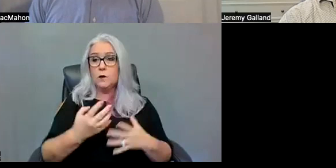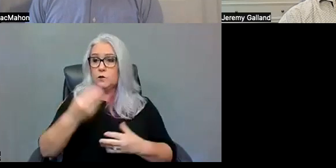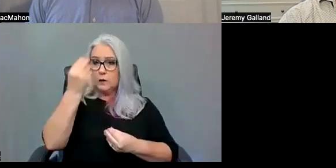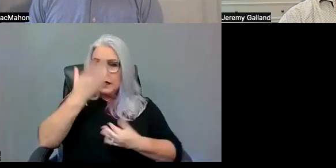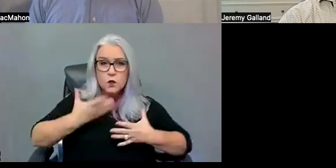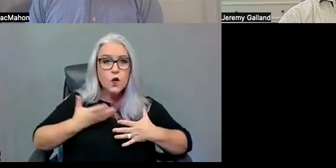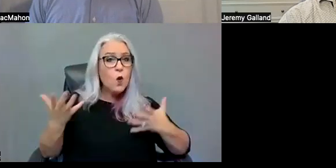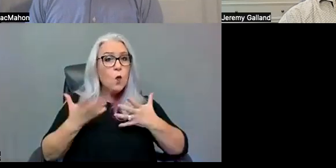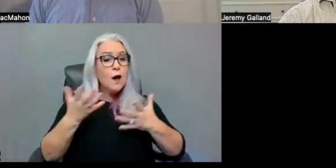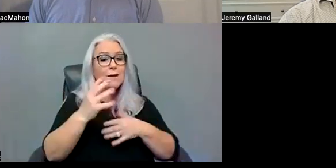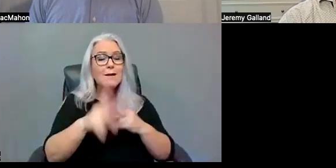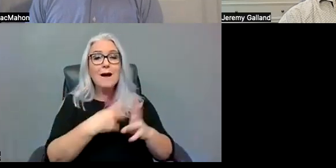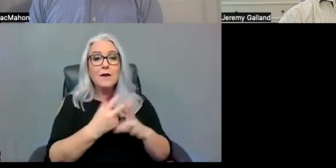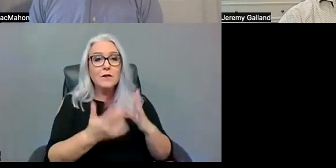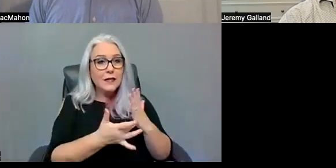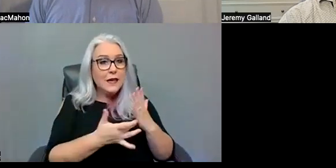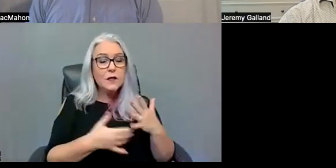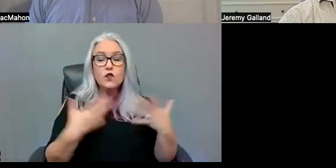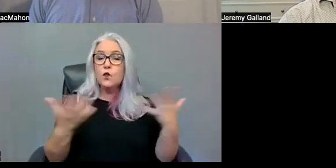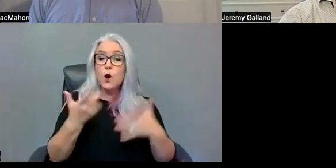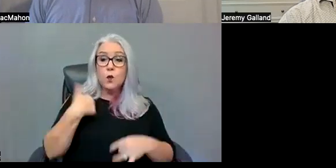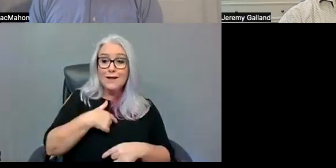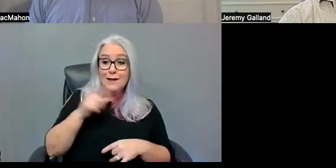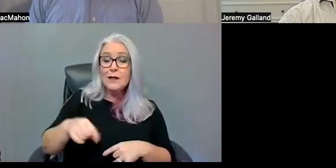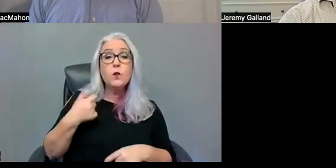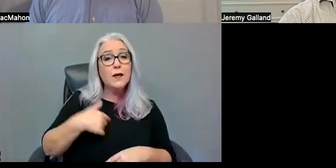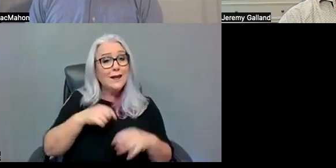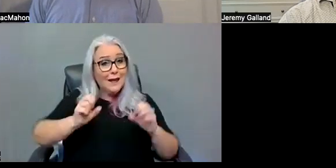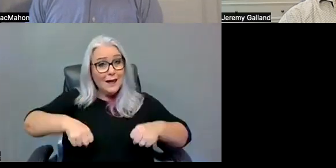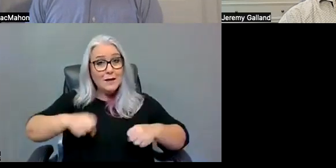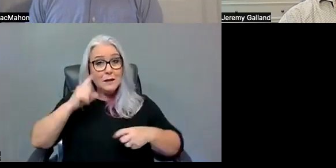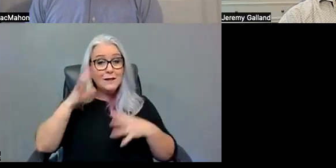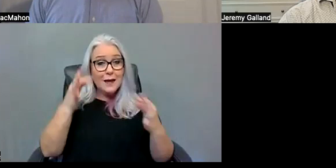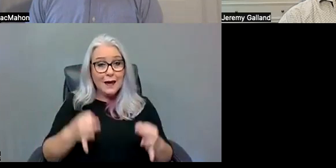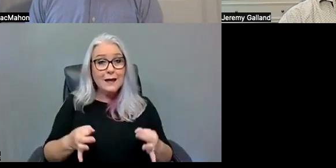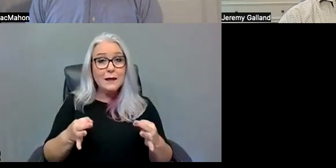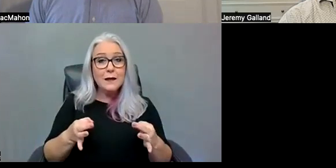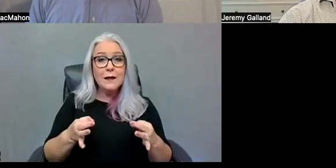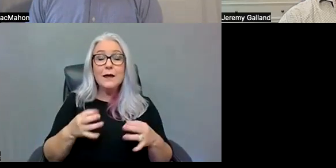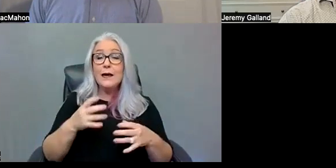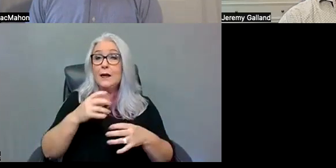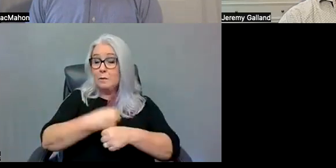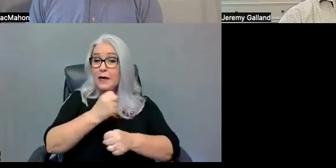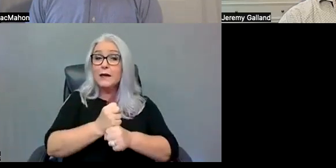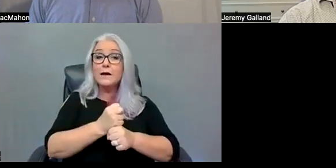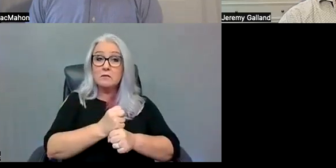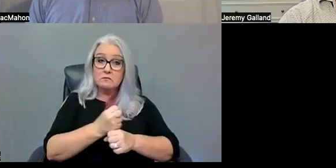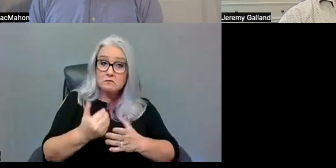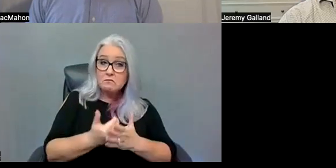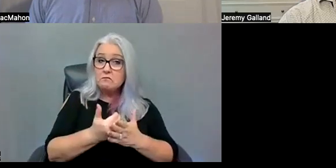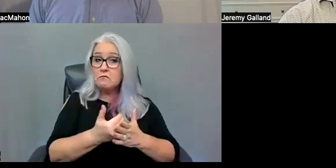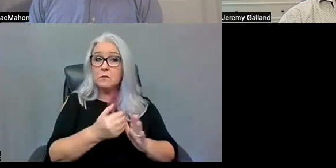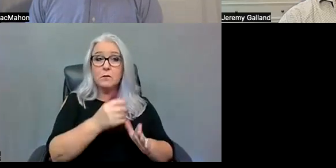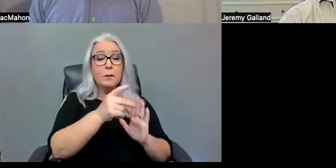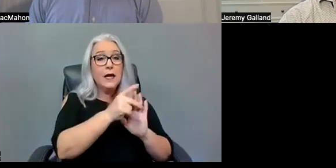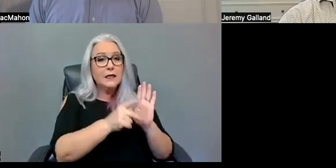are. We can ask questions, we can decide, and as Theresa referenced, we can create policies. But I think